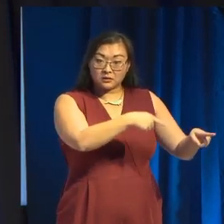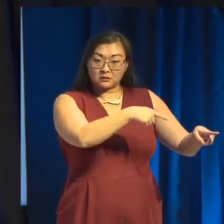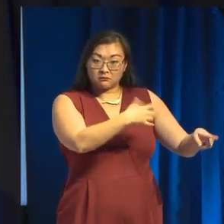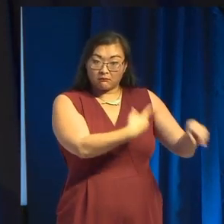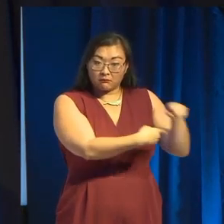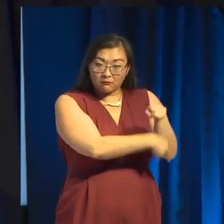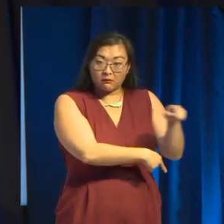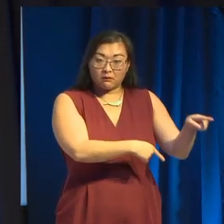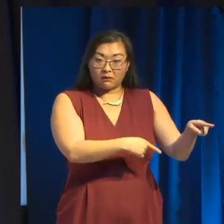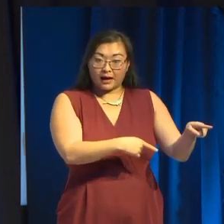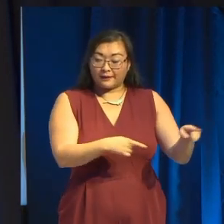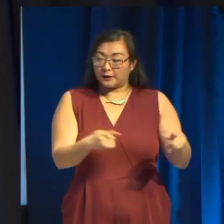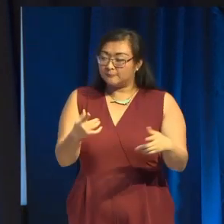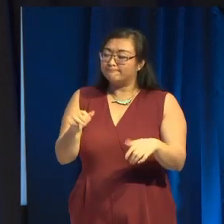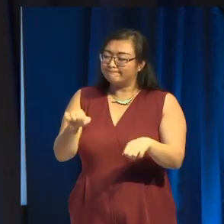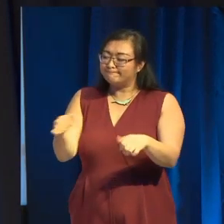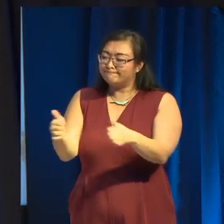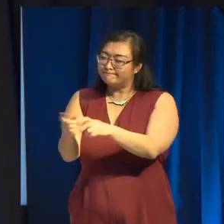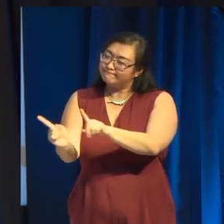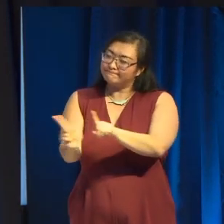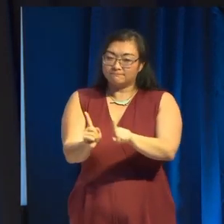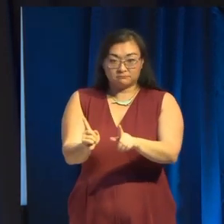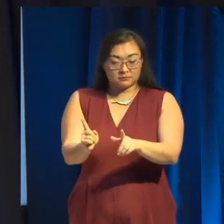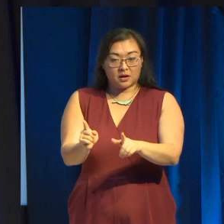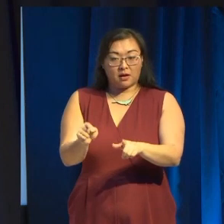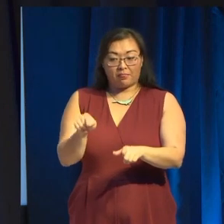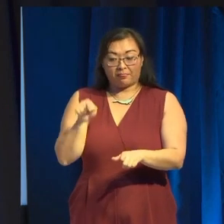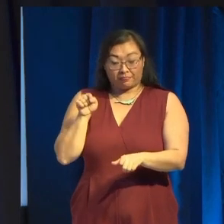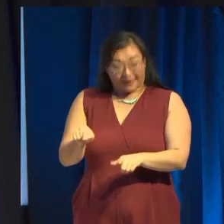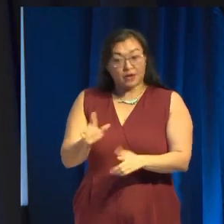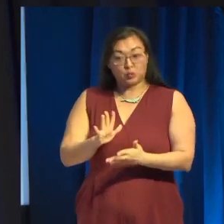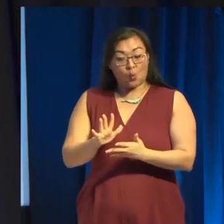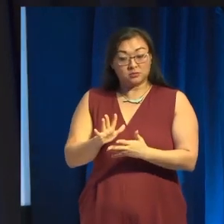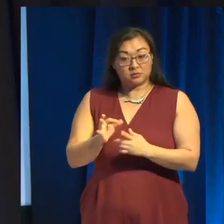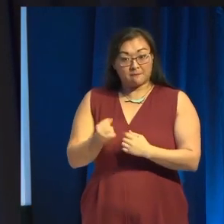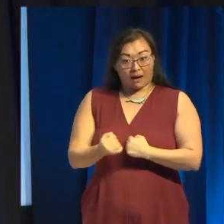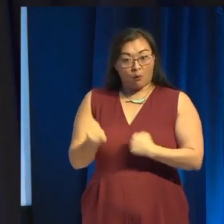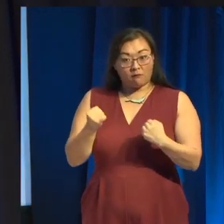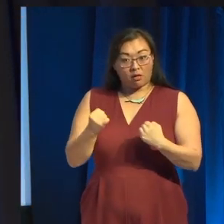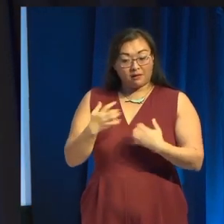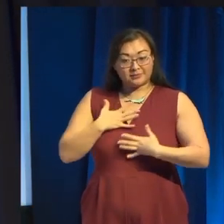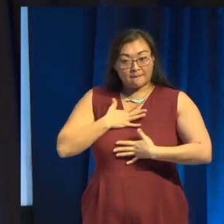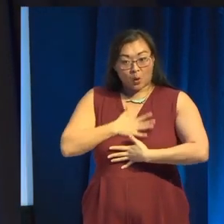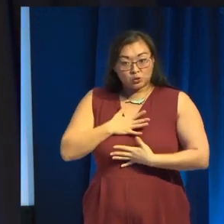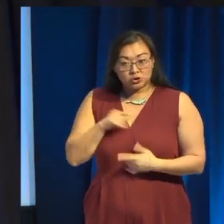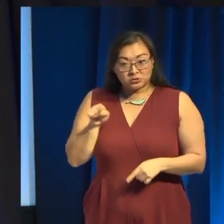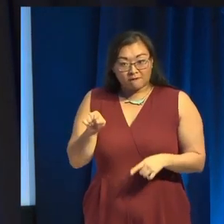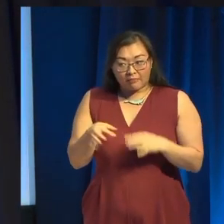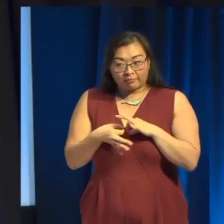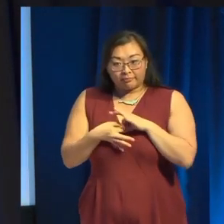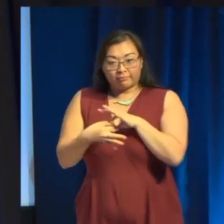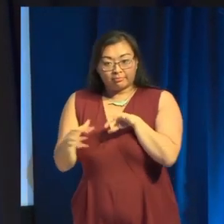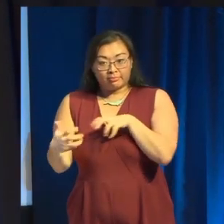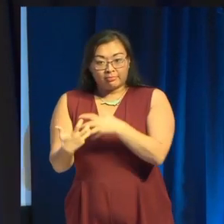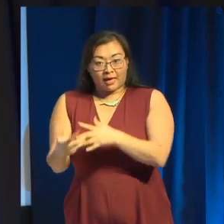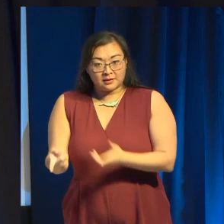And this is what makes it so powerful, the emotion behind it. And just to make a note here, there